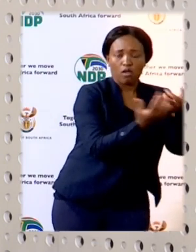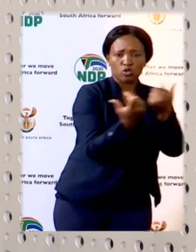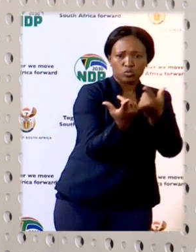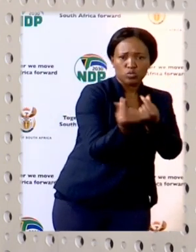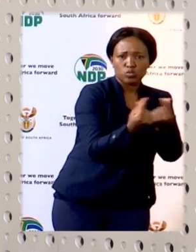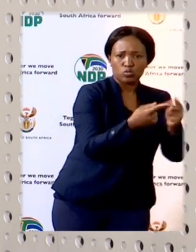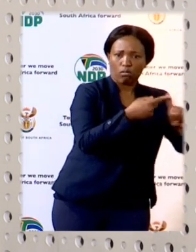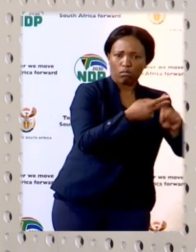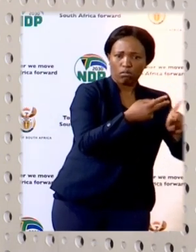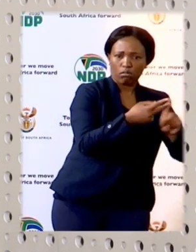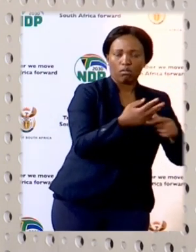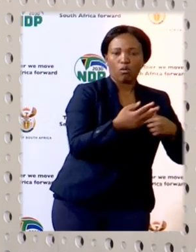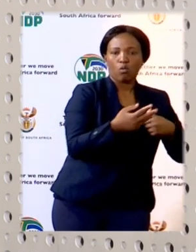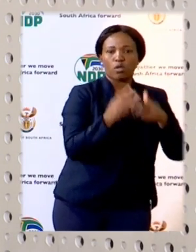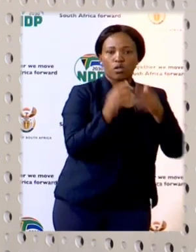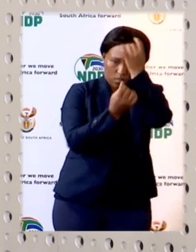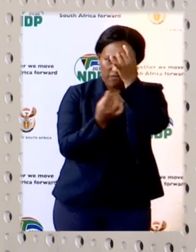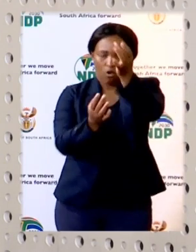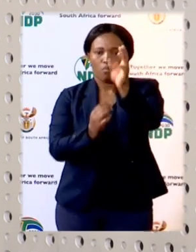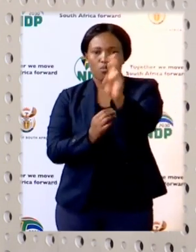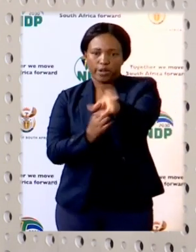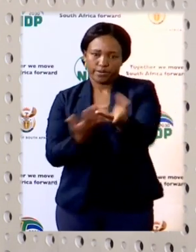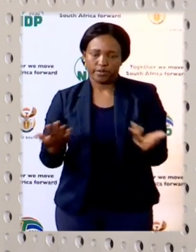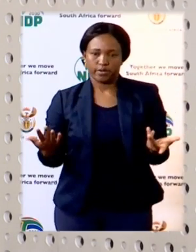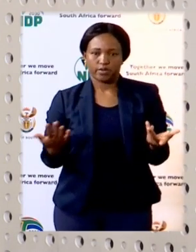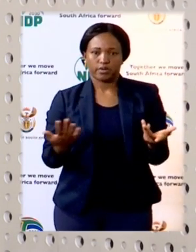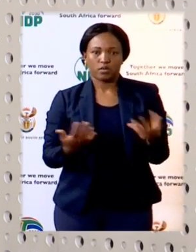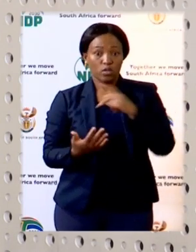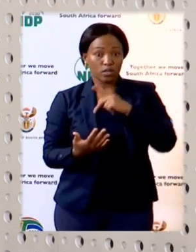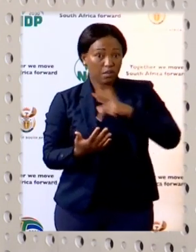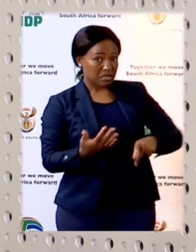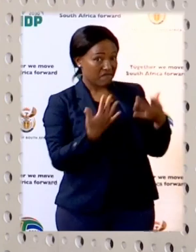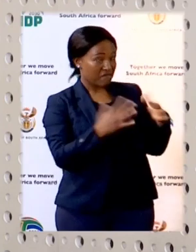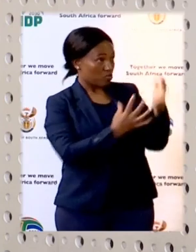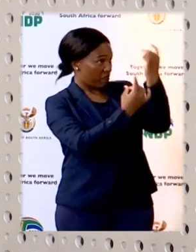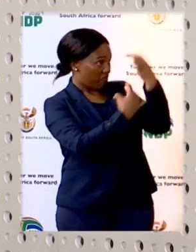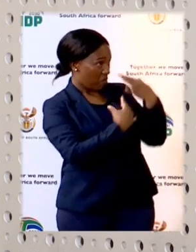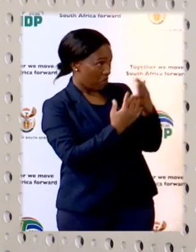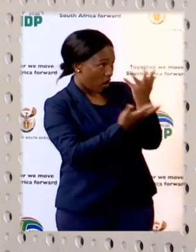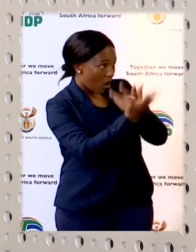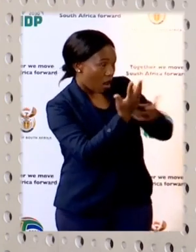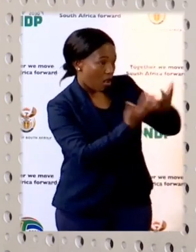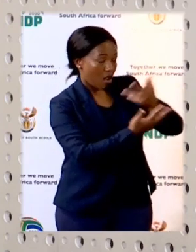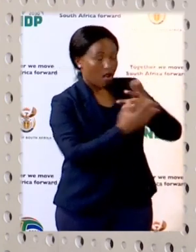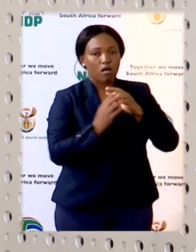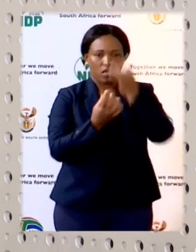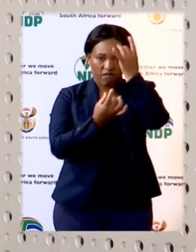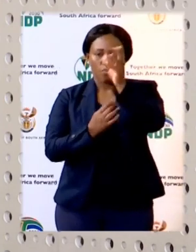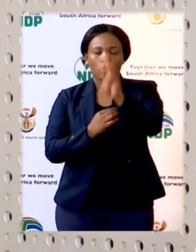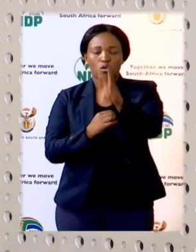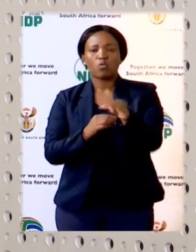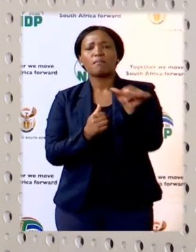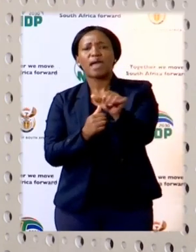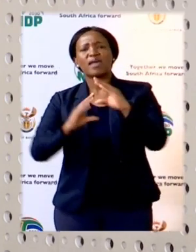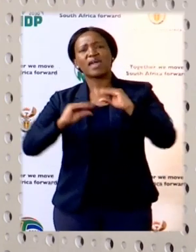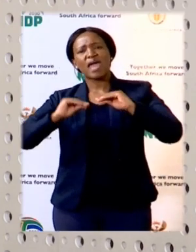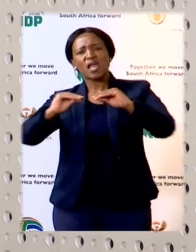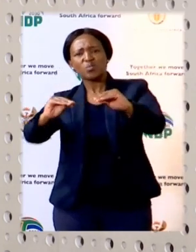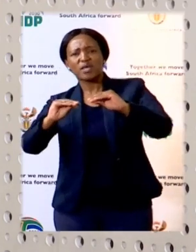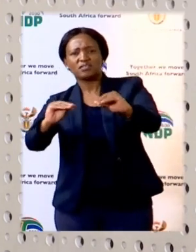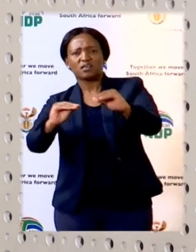to implement what the president has spoken to. We will come back to you on education. We will come back to you on